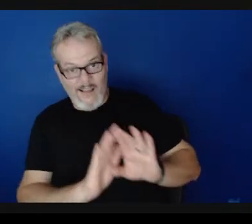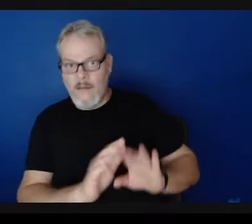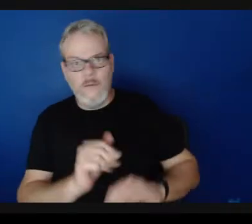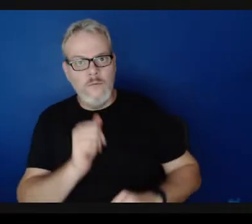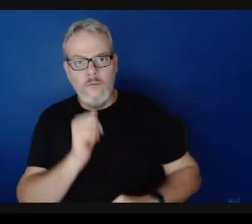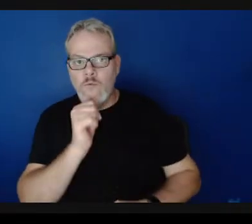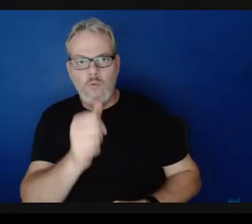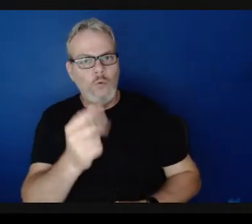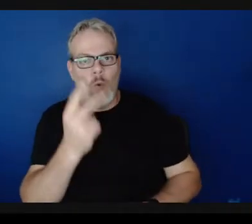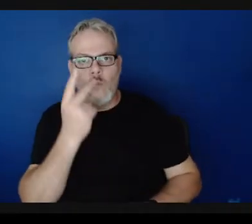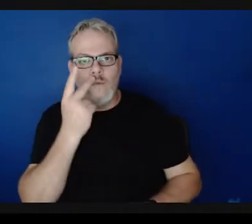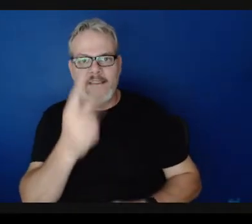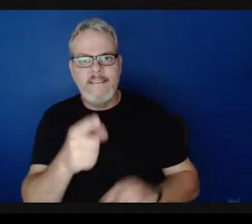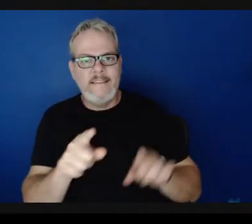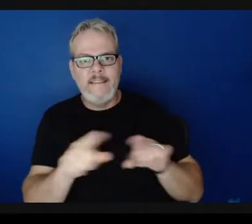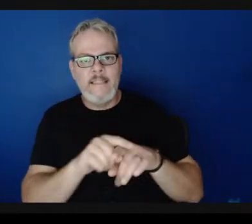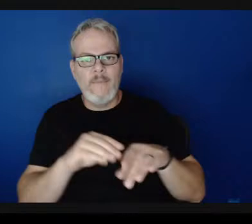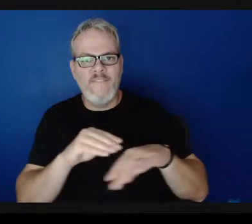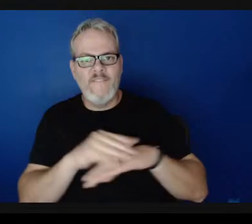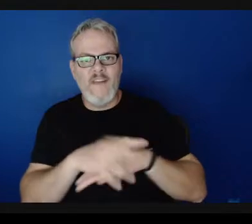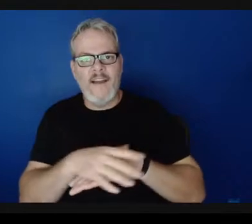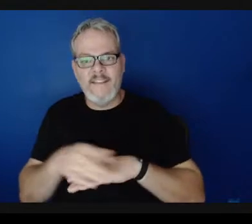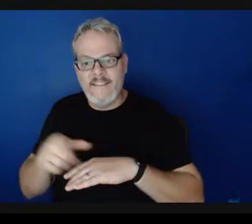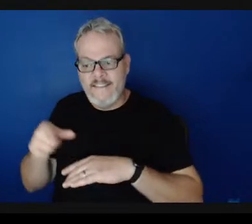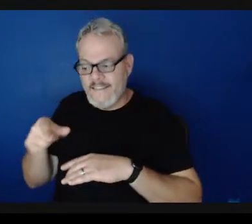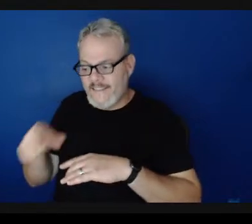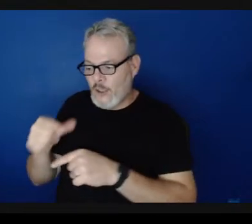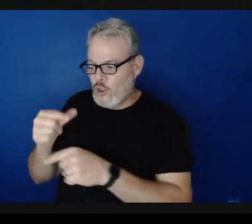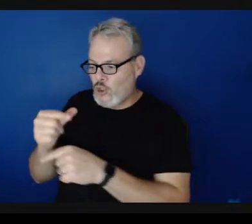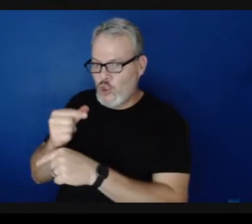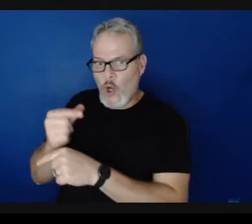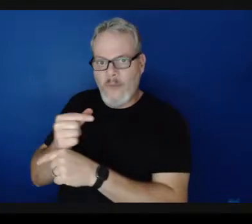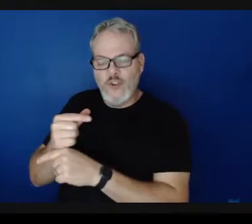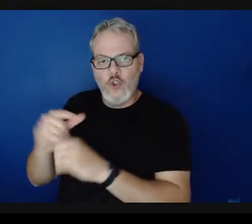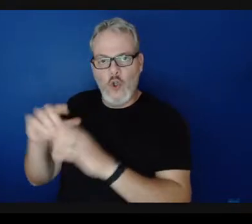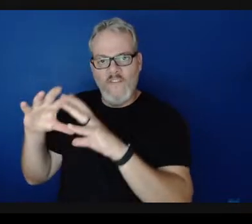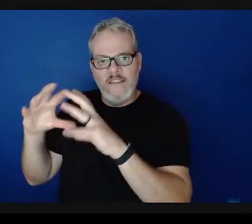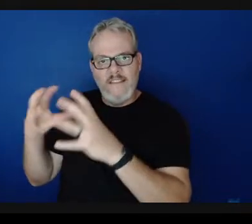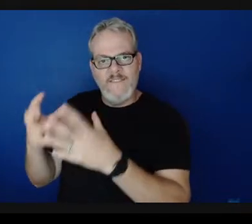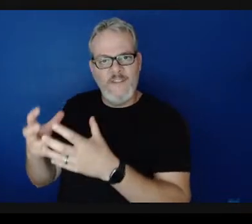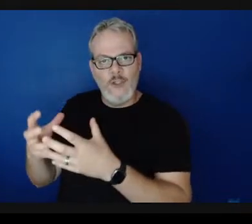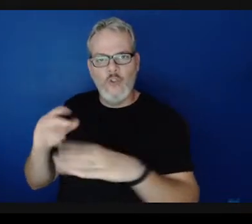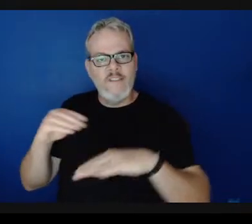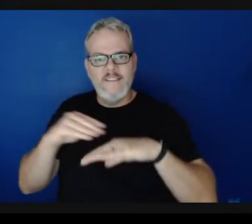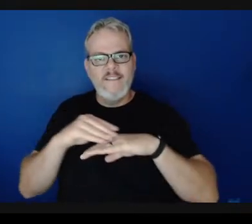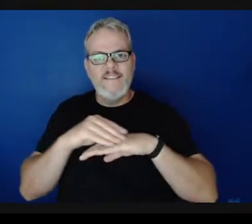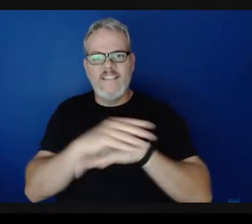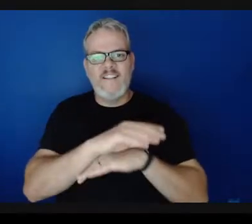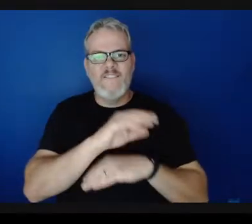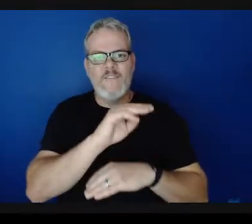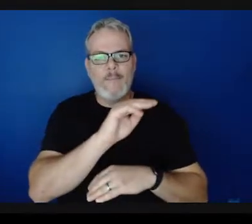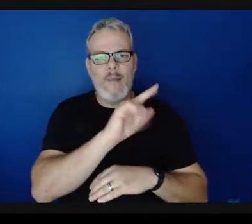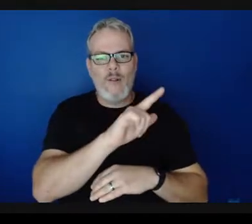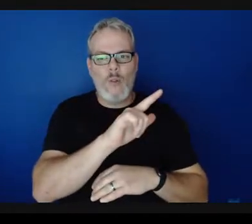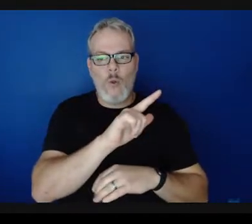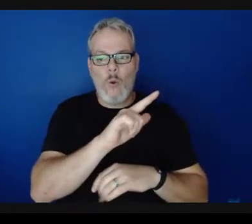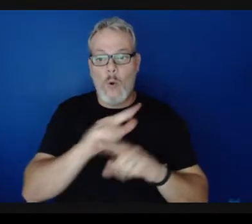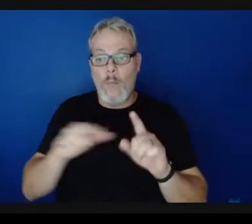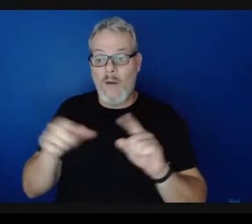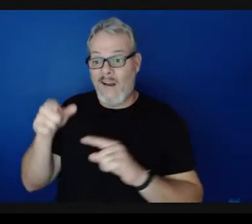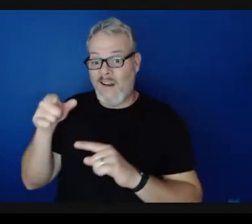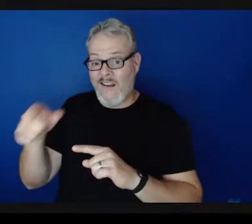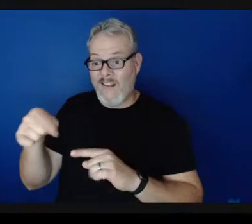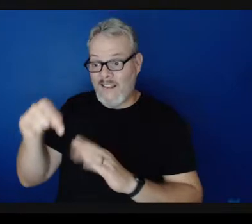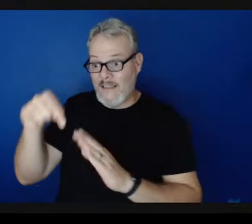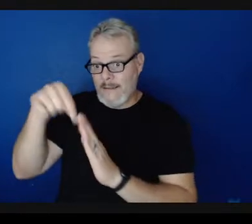of a sphere makes it localized to Kilauea, so there's no effect to Mauna Loa. When you do that deeper sill complex, it's a much bigger effect, a much bigger